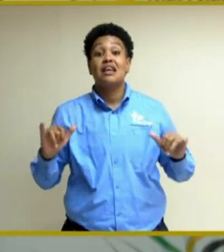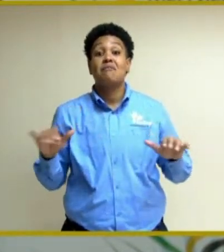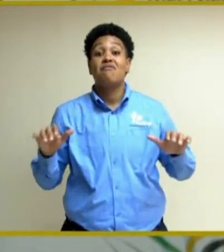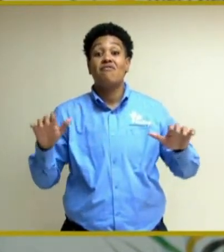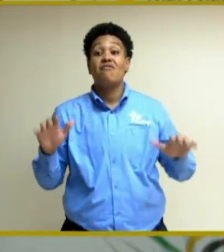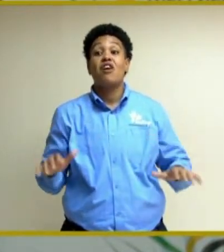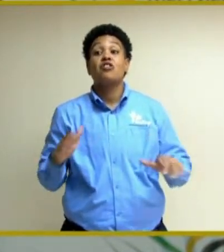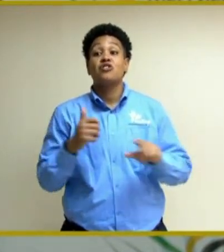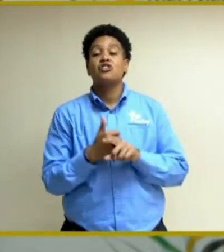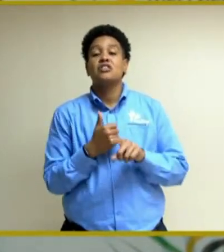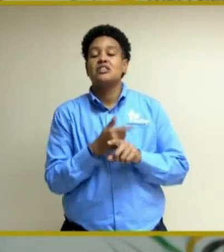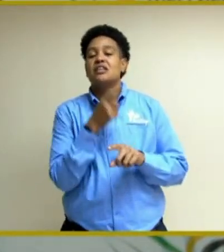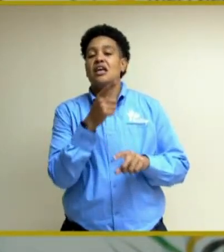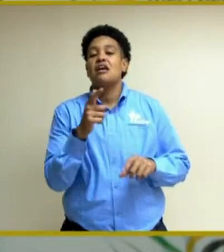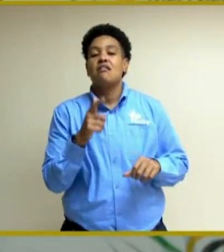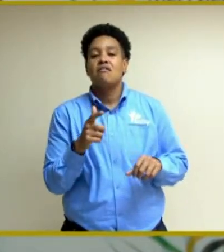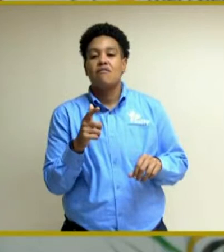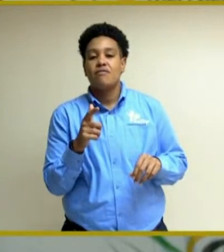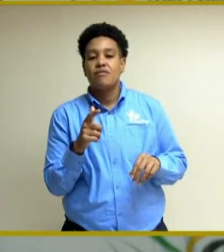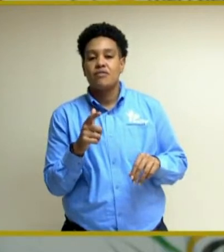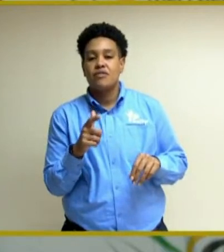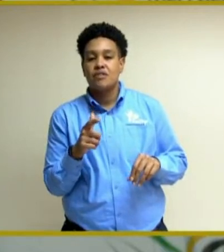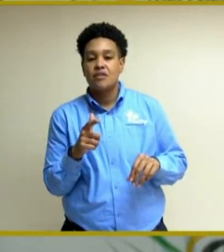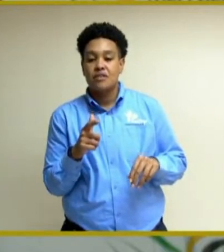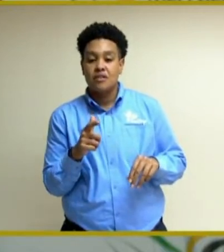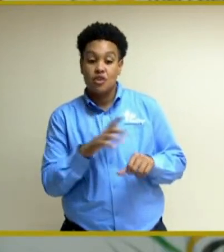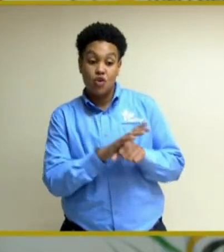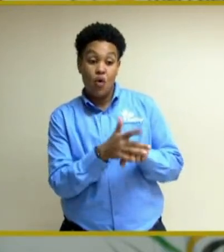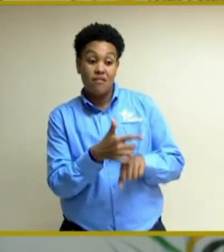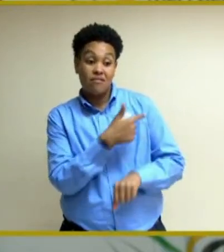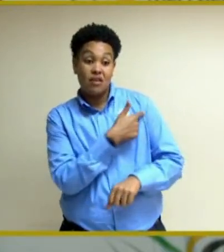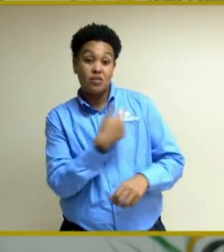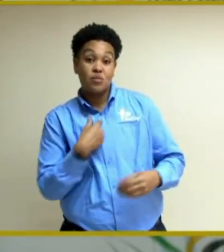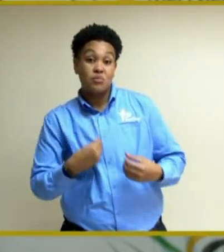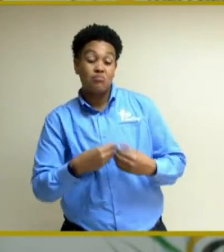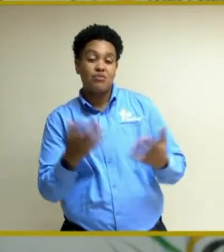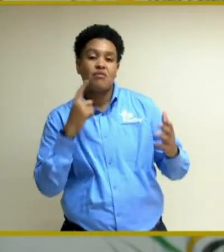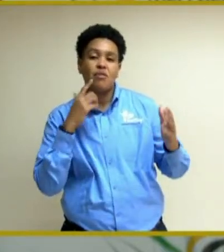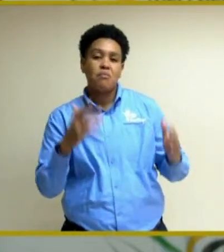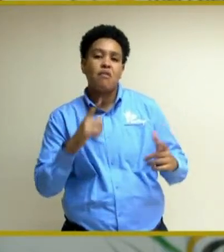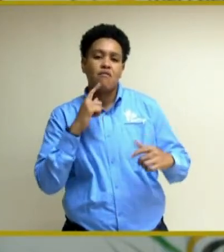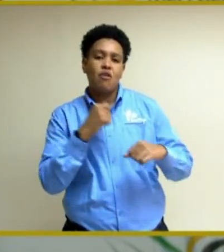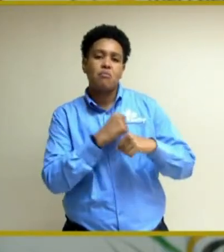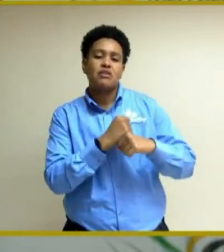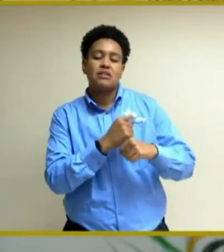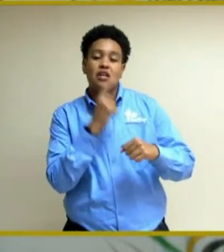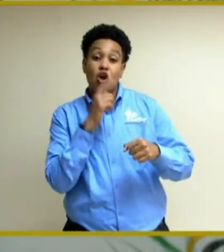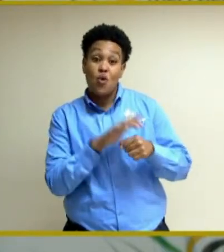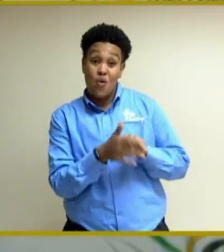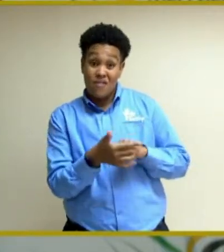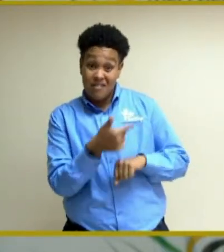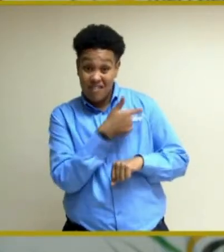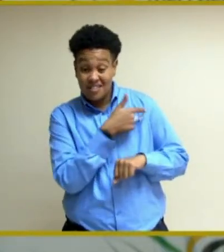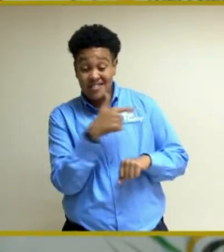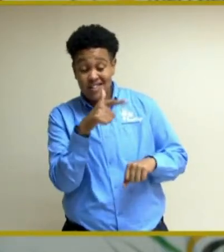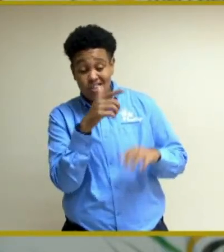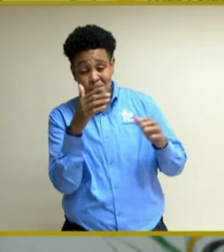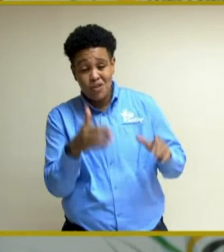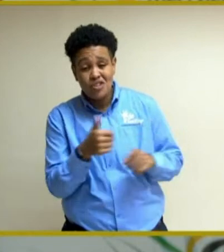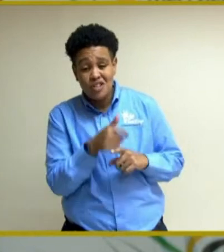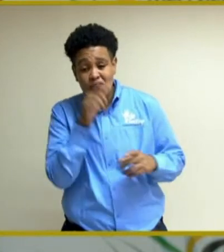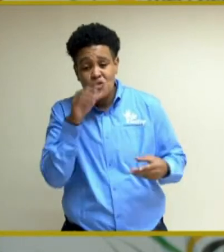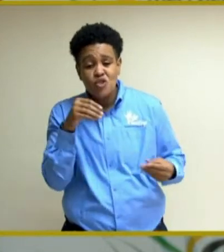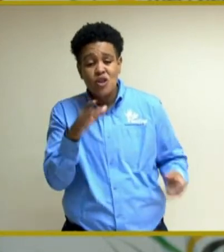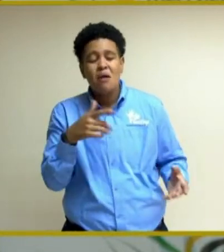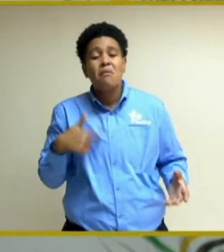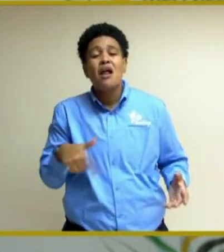of the COVID that we are administering to persons now for protection against COVID-19, they are the persons that supply